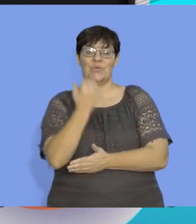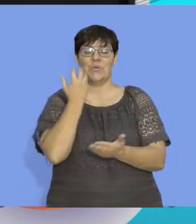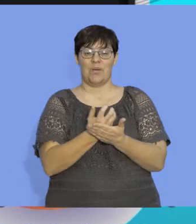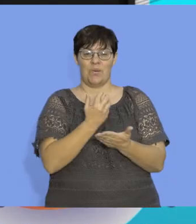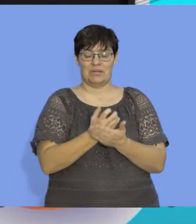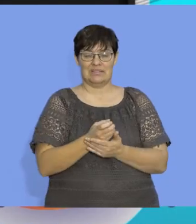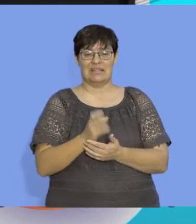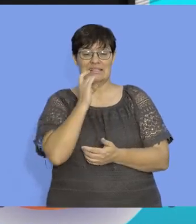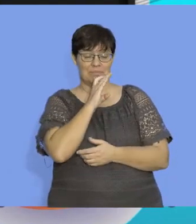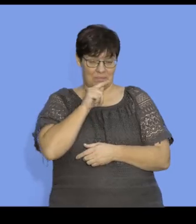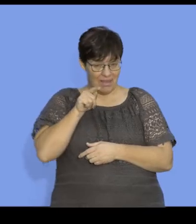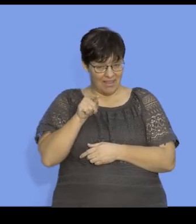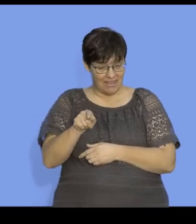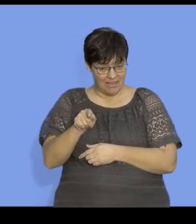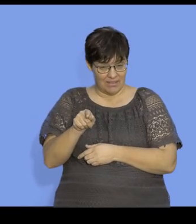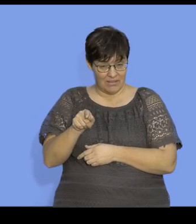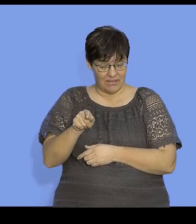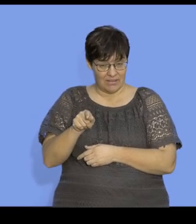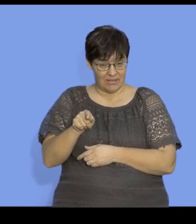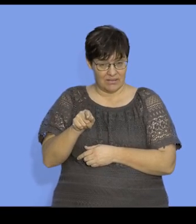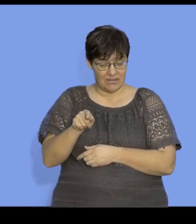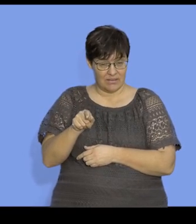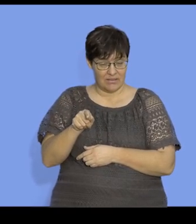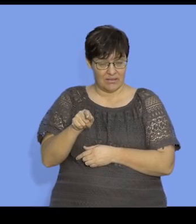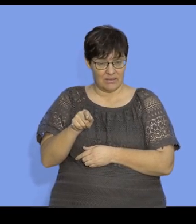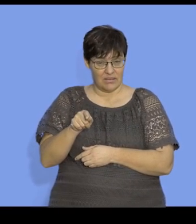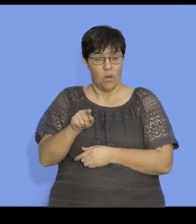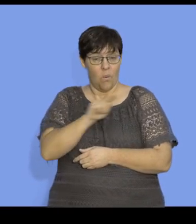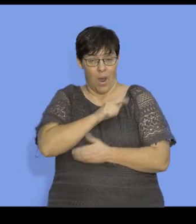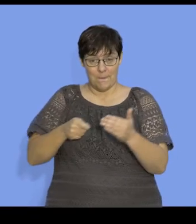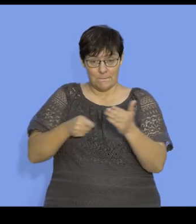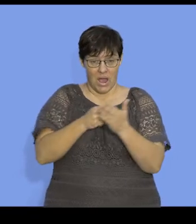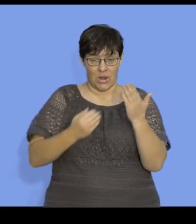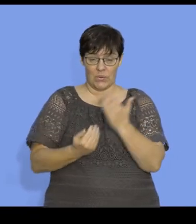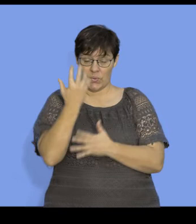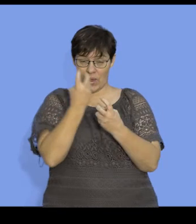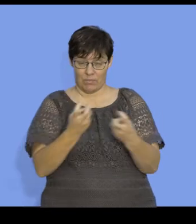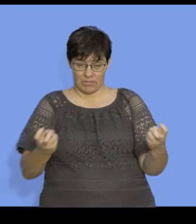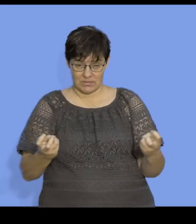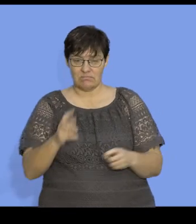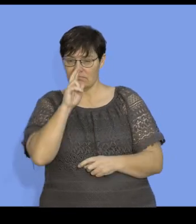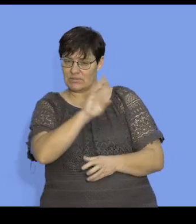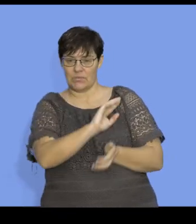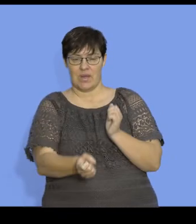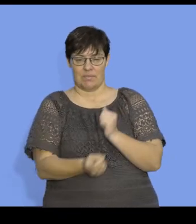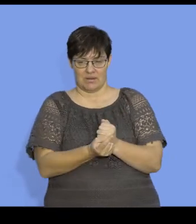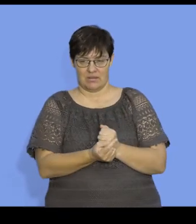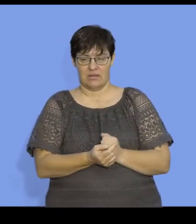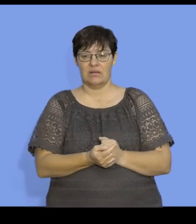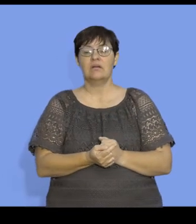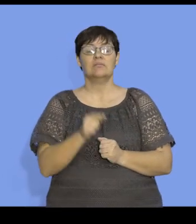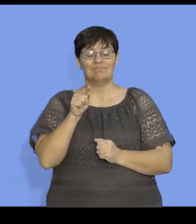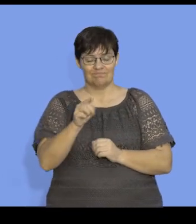equipment, and as a result of that purchase now, watch what will happen. Here you can clearly